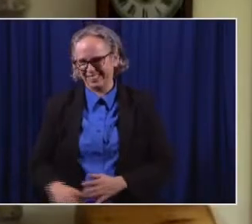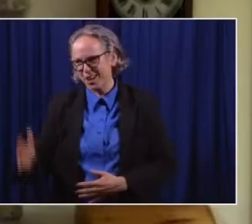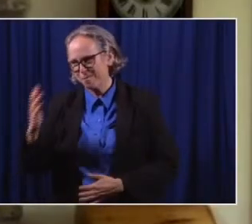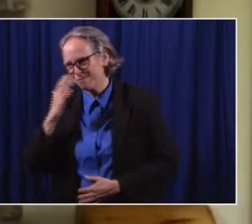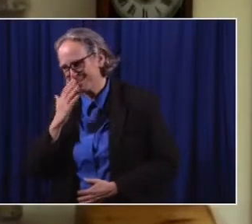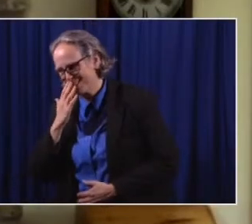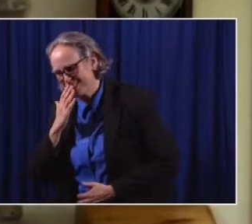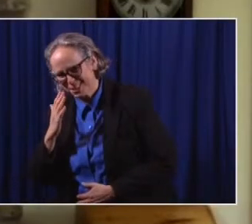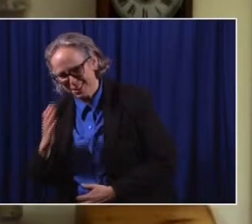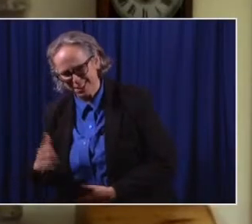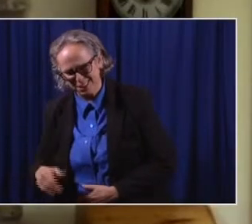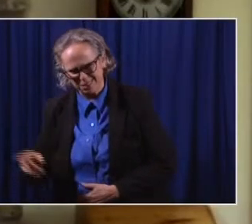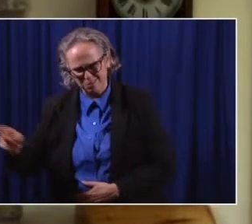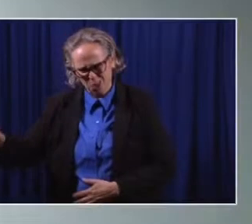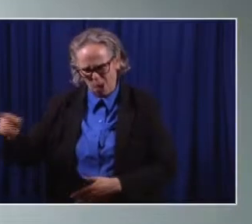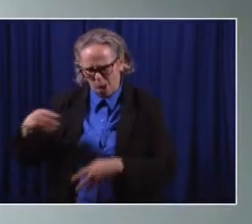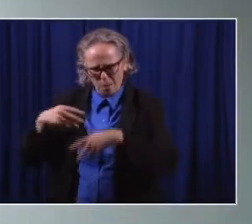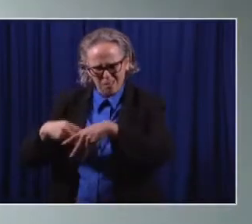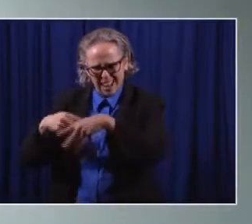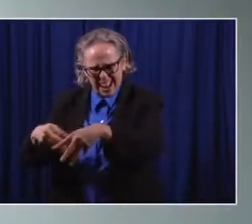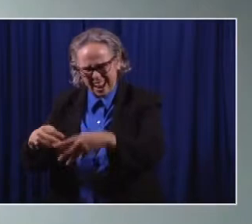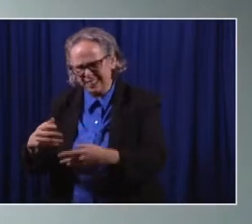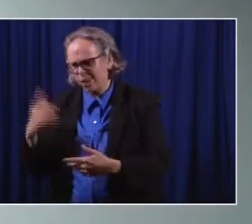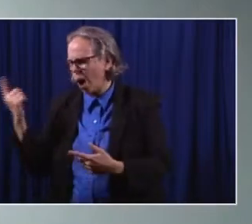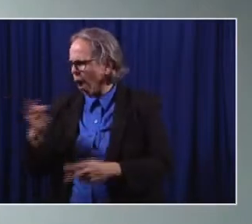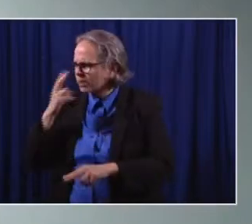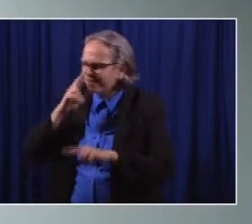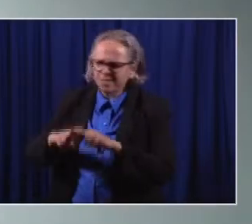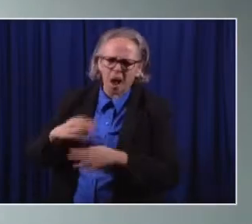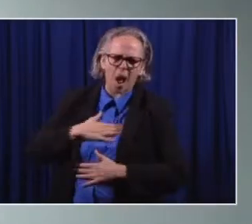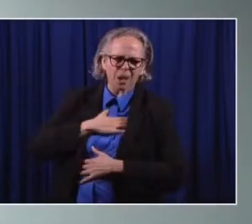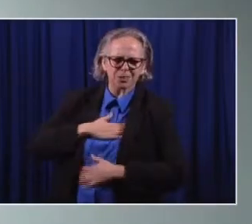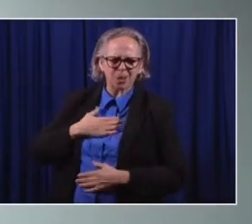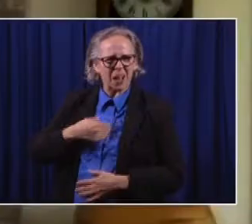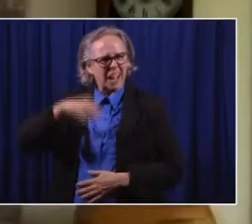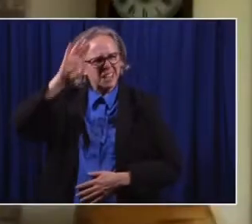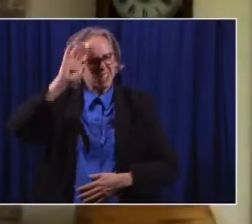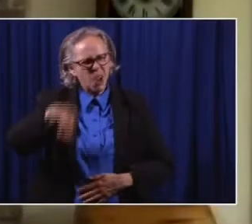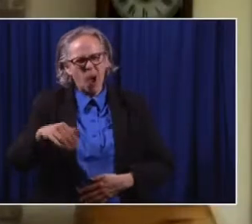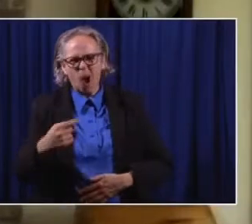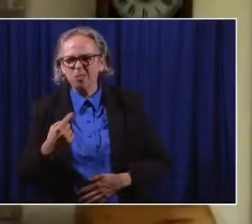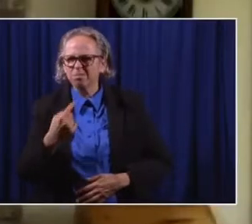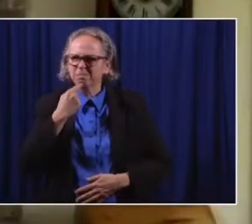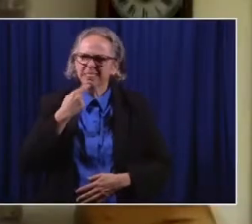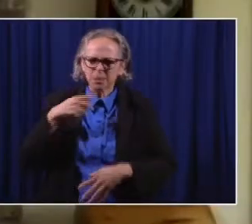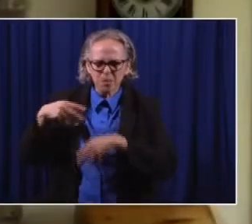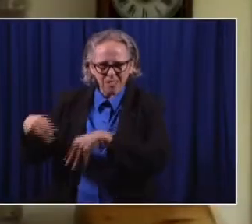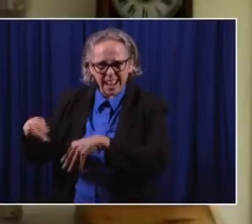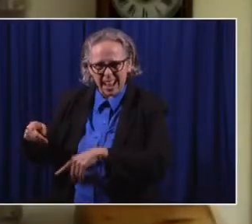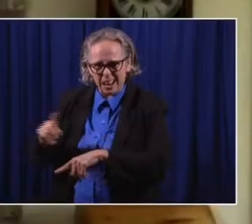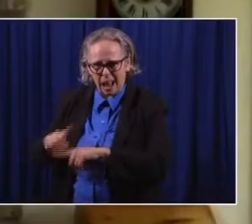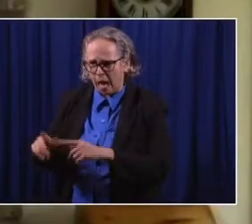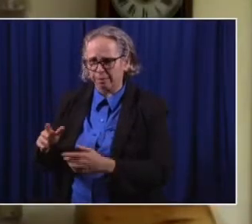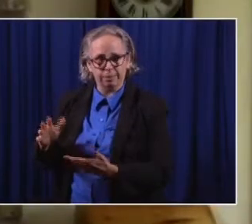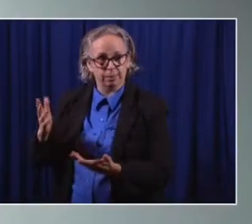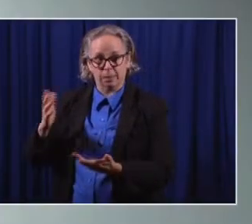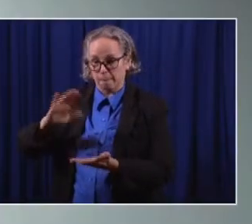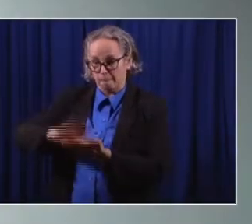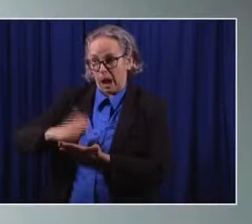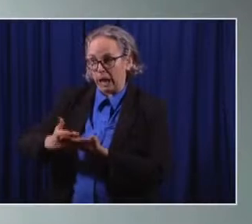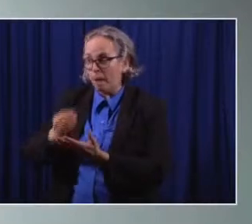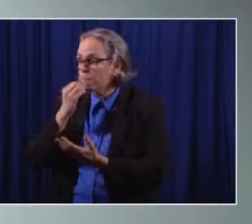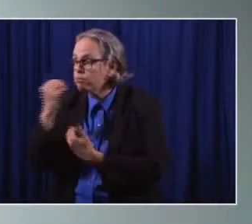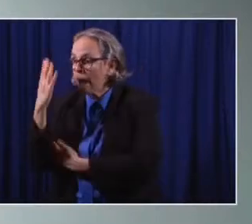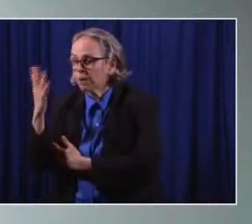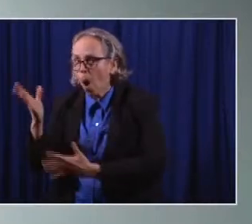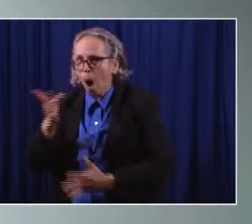this year. The parade's always fun. I know. We do miss that. And the pancake breakfast as well. So yes. It's always well, next